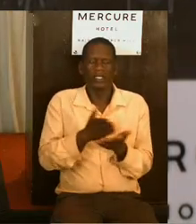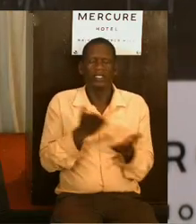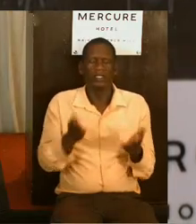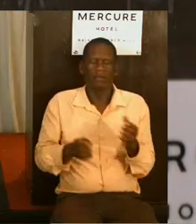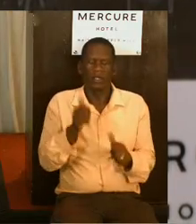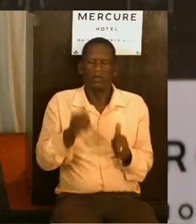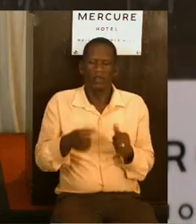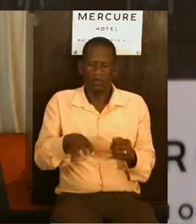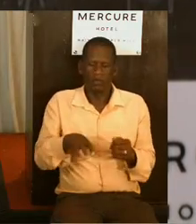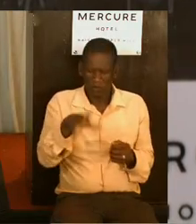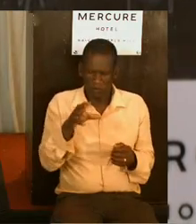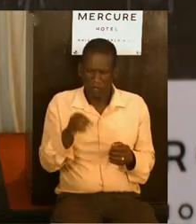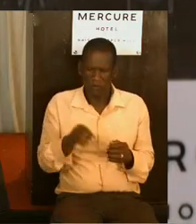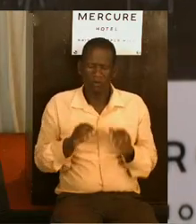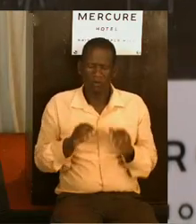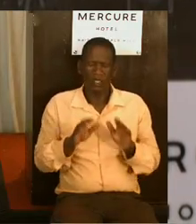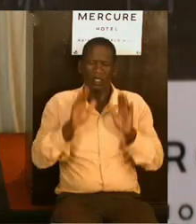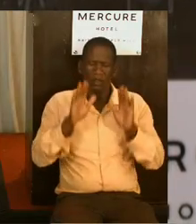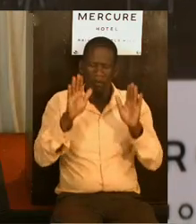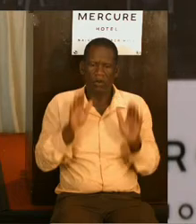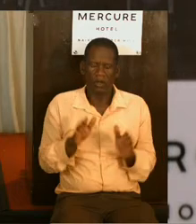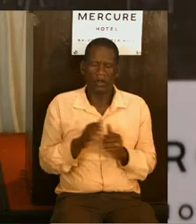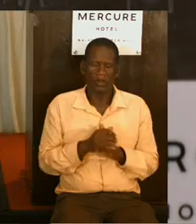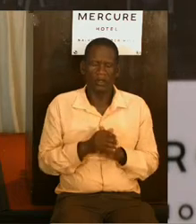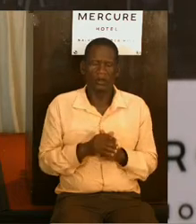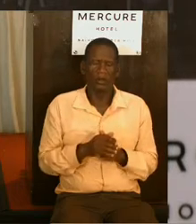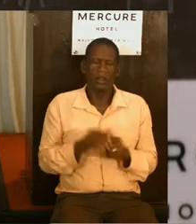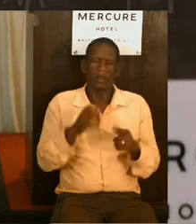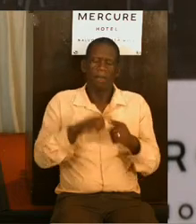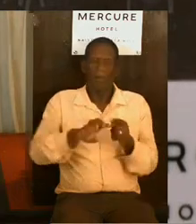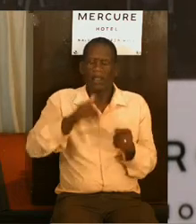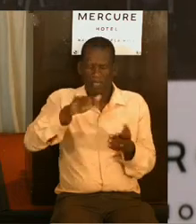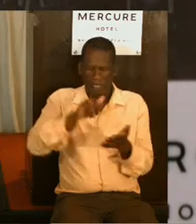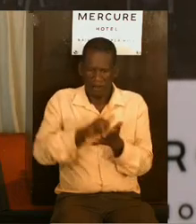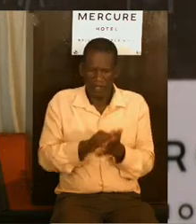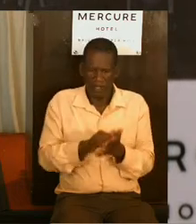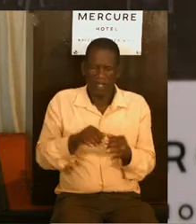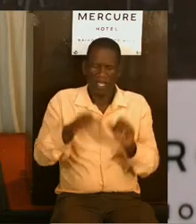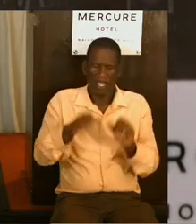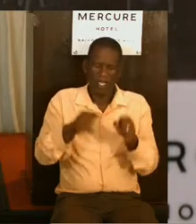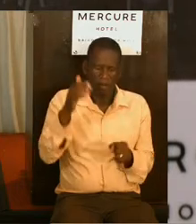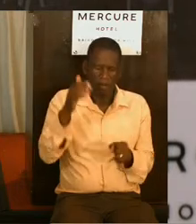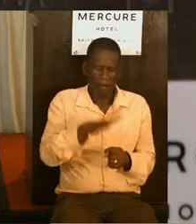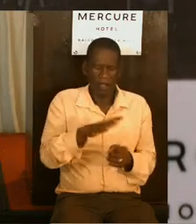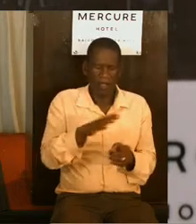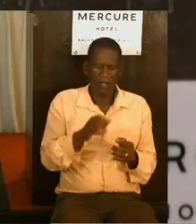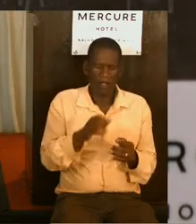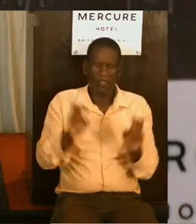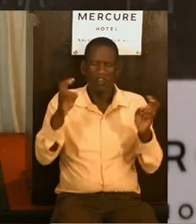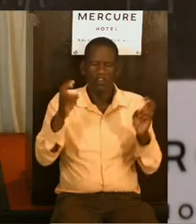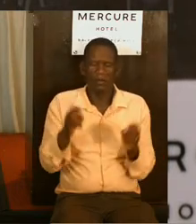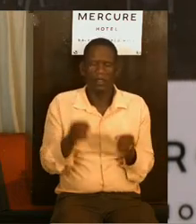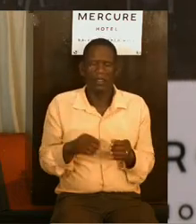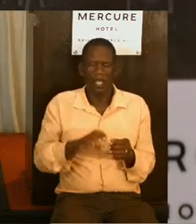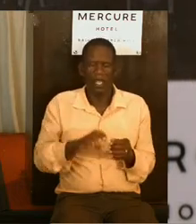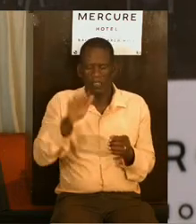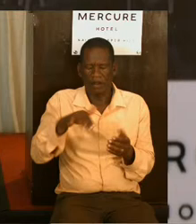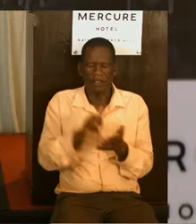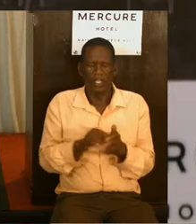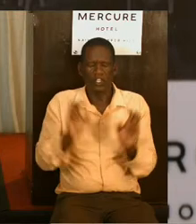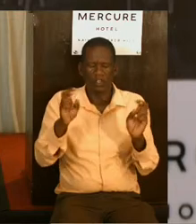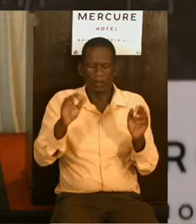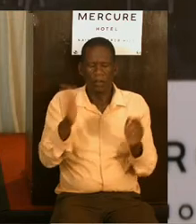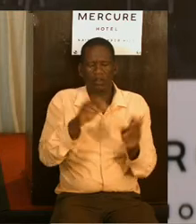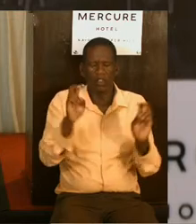that we find him to be very useful but apart from that let me just go back to our topic the